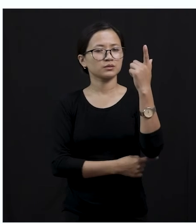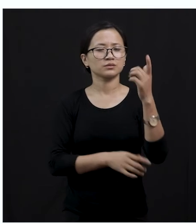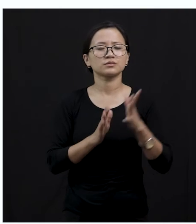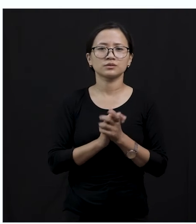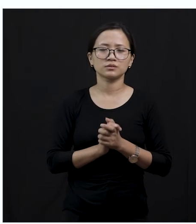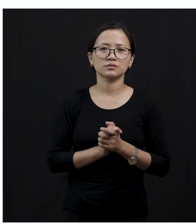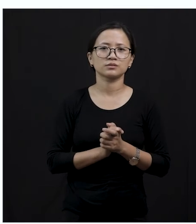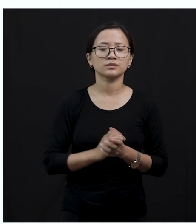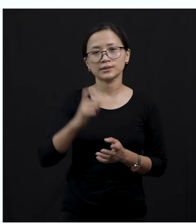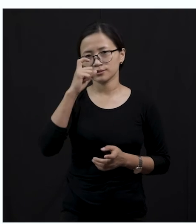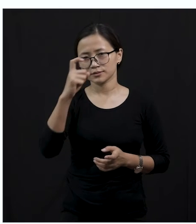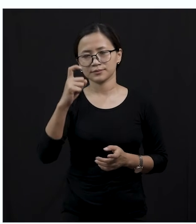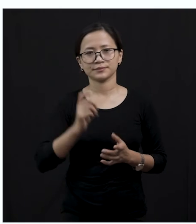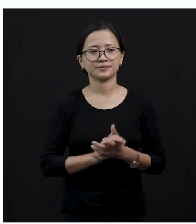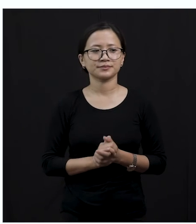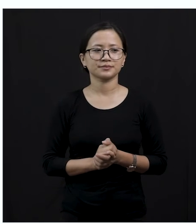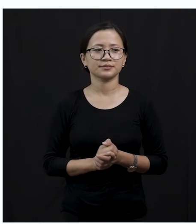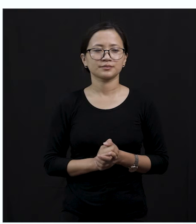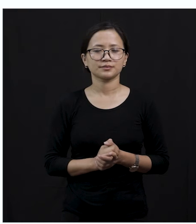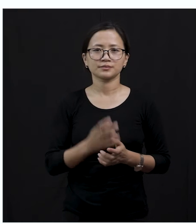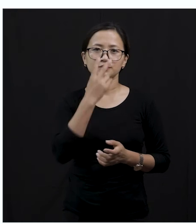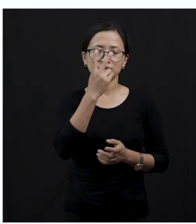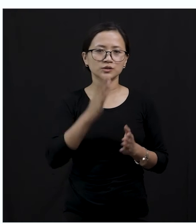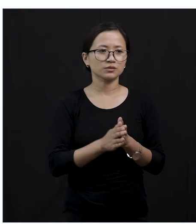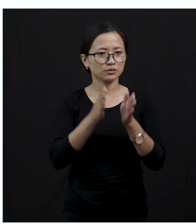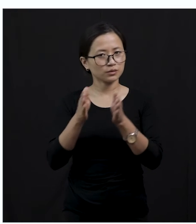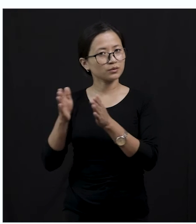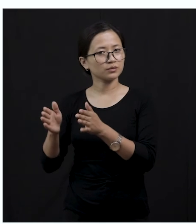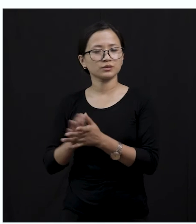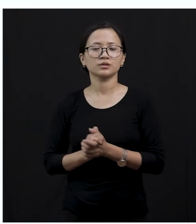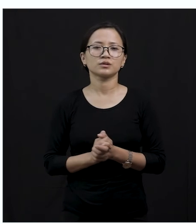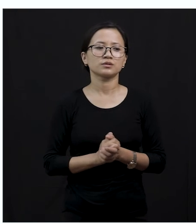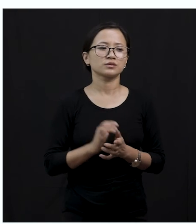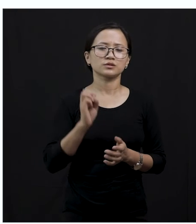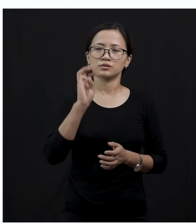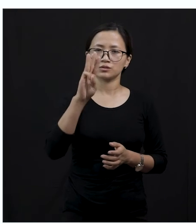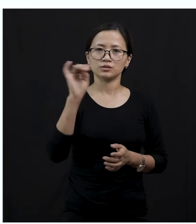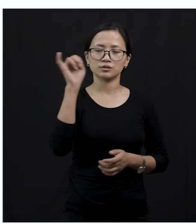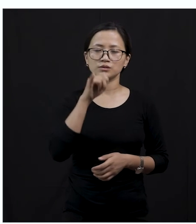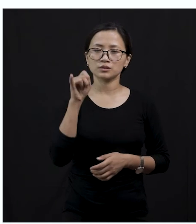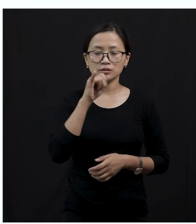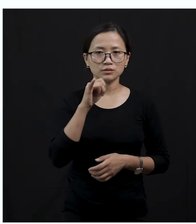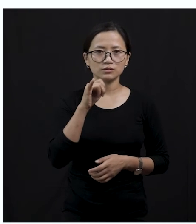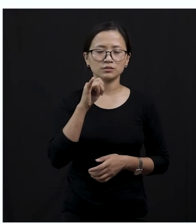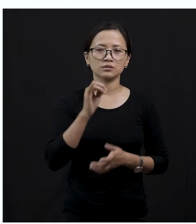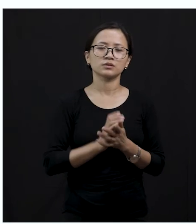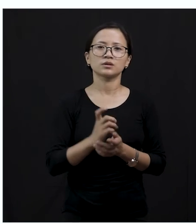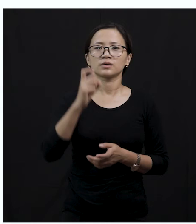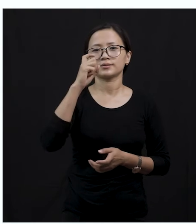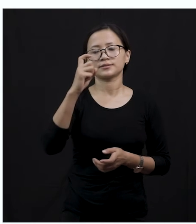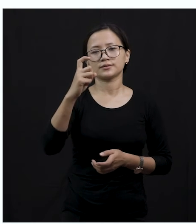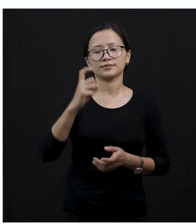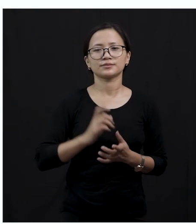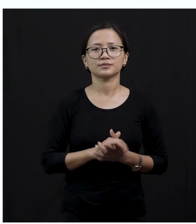number is 7. So here you can see that we arranged the smallest number 3, then the next smaller number